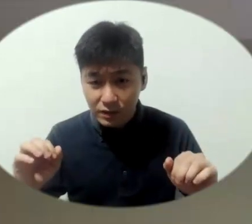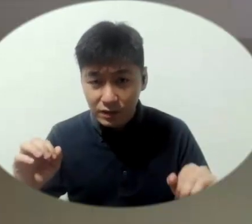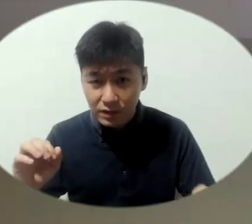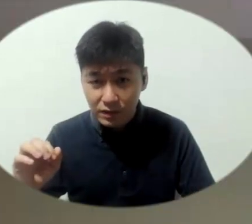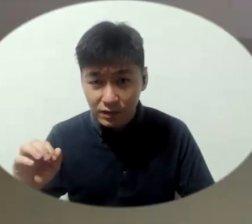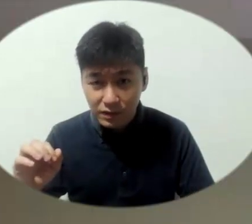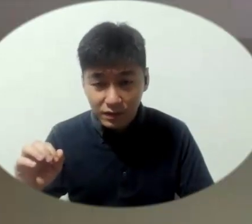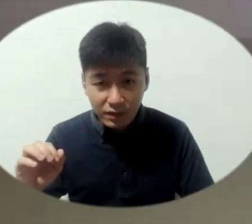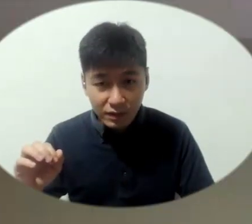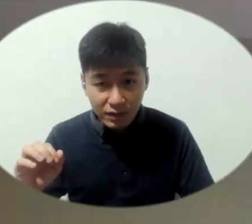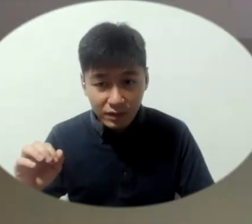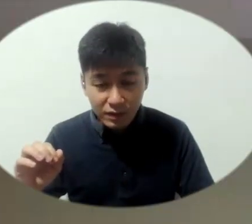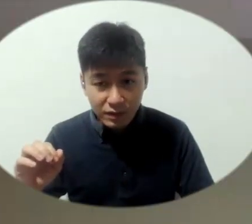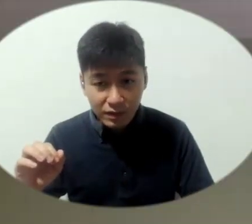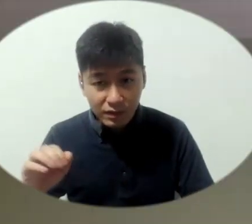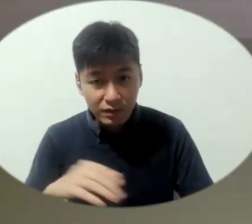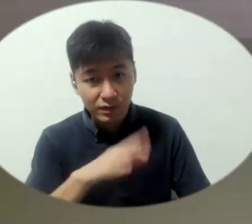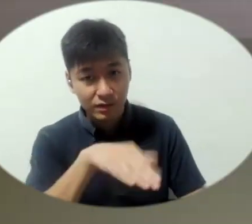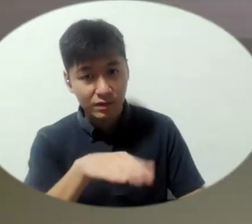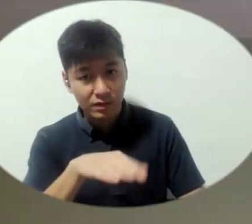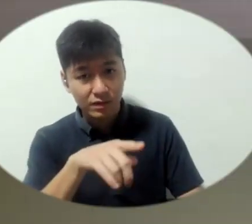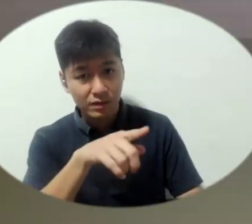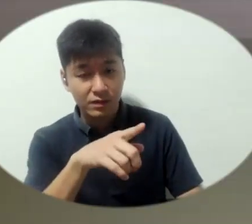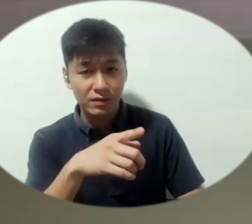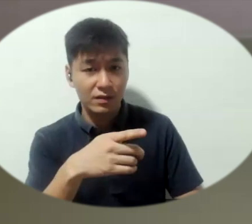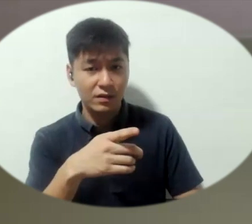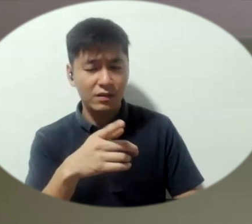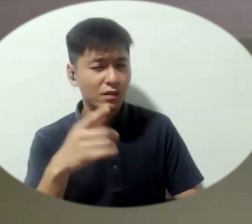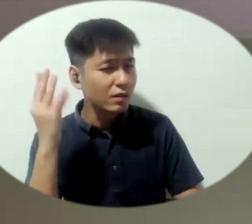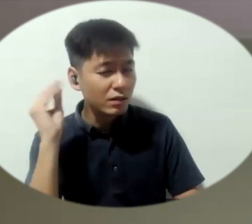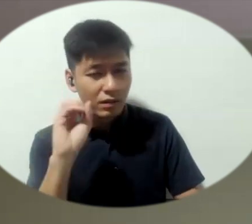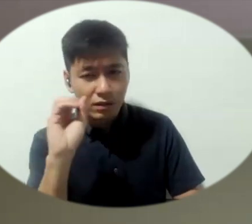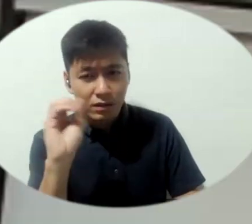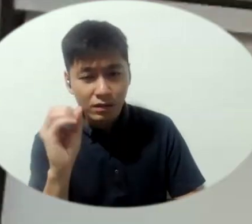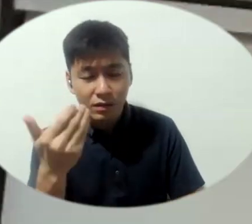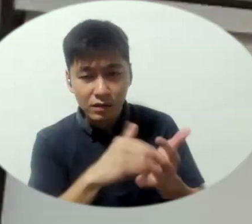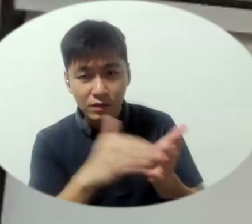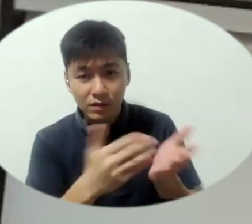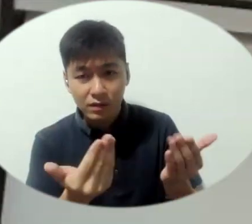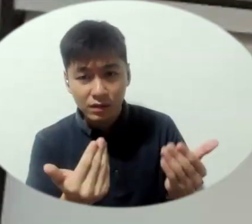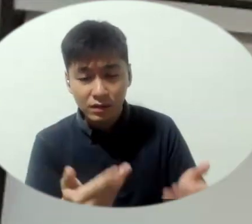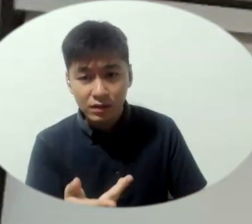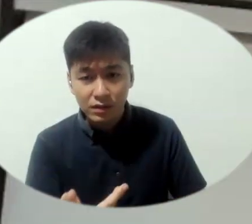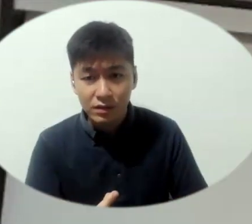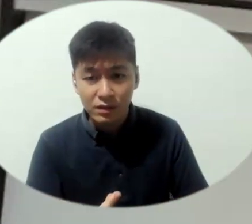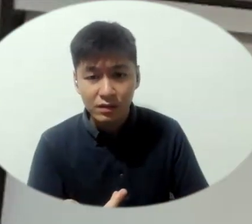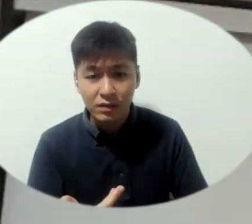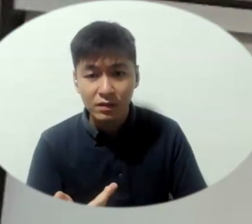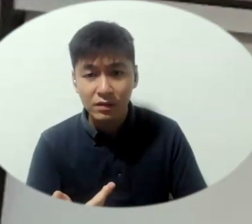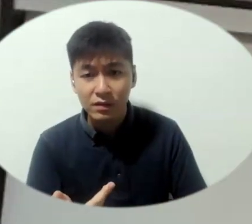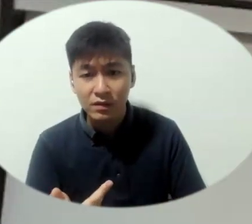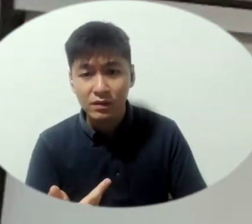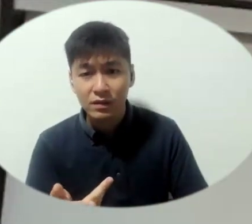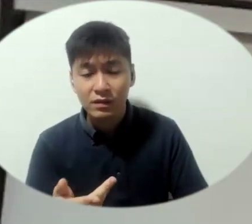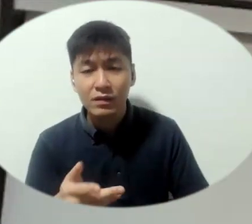So Helen, I think you're muted. If you could feel free to unmute. Yeah, I think the issue, Elizabeth, is